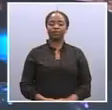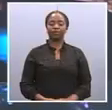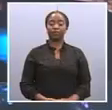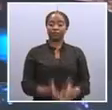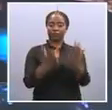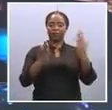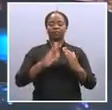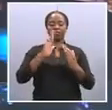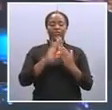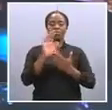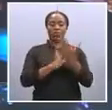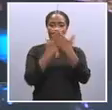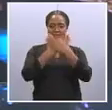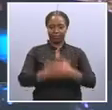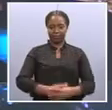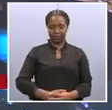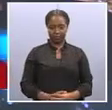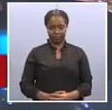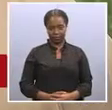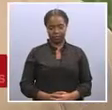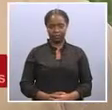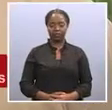Here's a recap of your main stories for this evening.